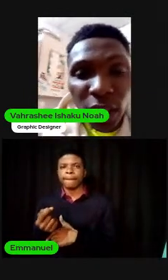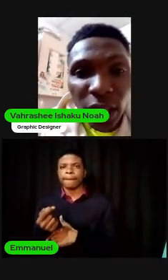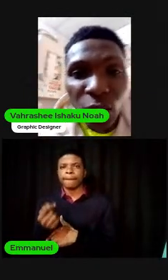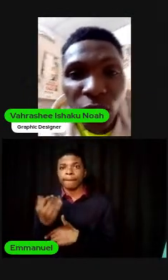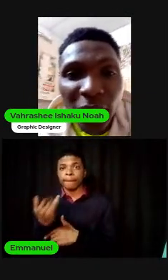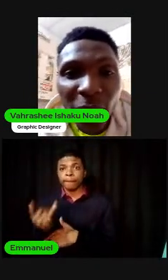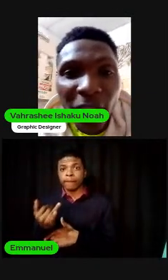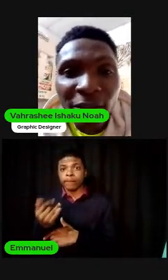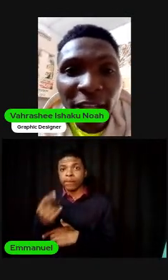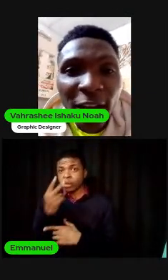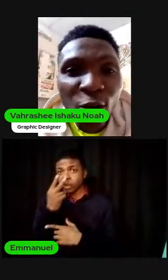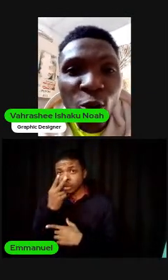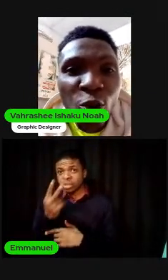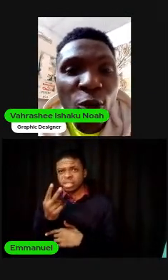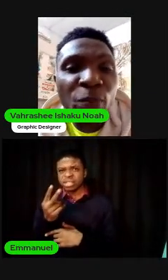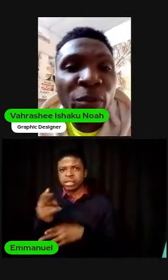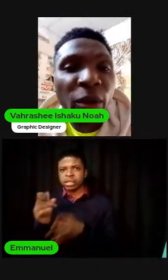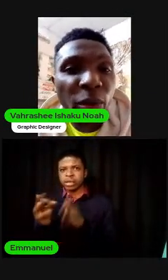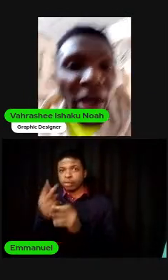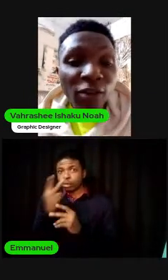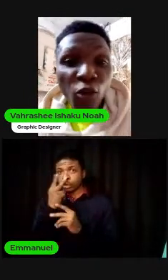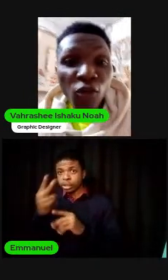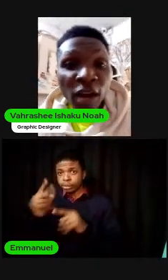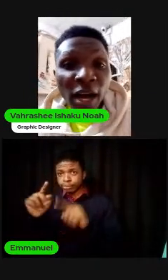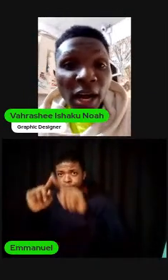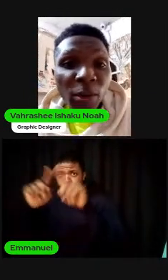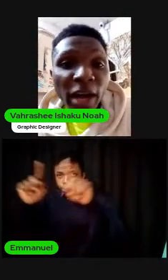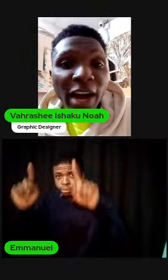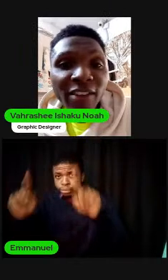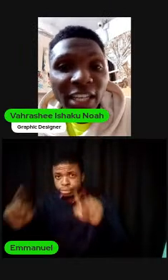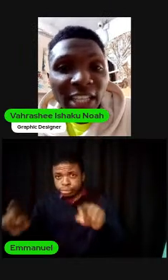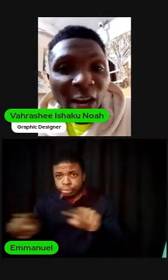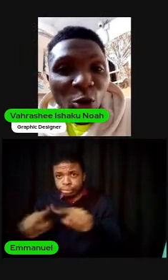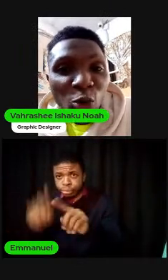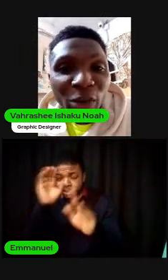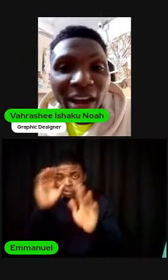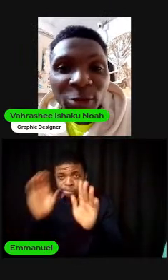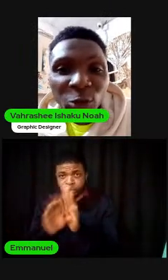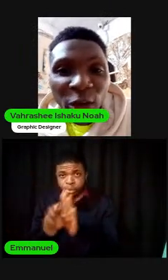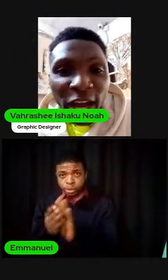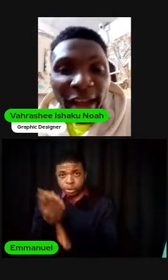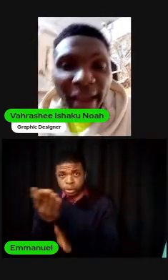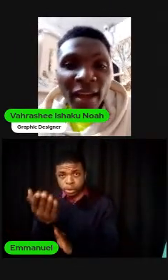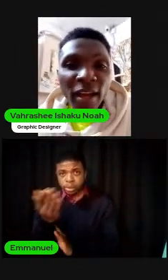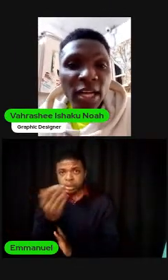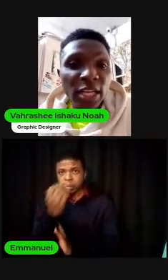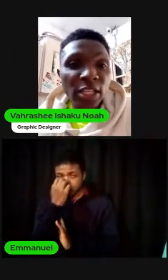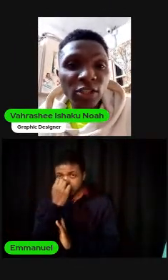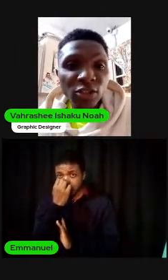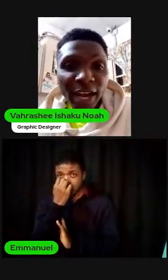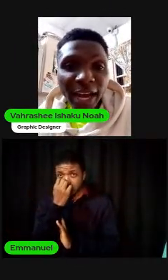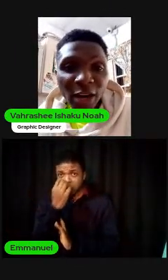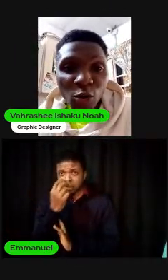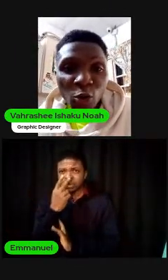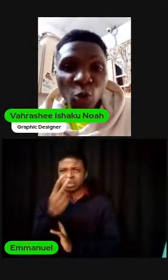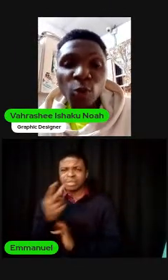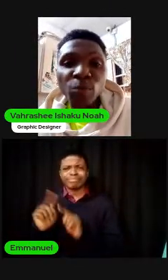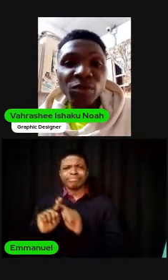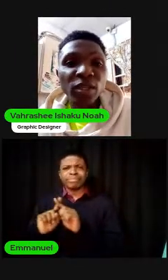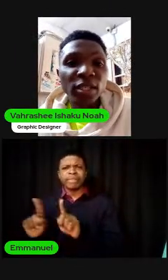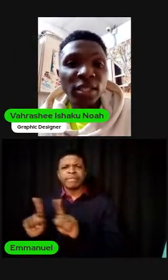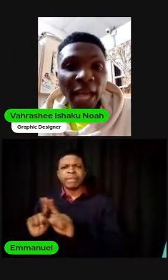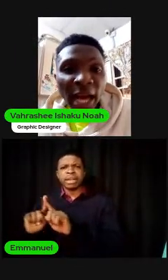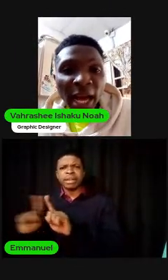your screen, you will see that we have circle, we have oval, we have rectangle, we have square,